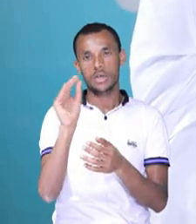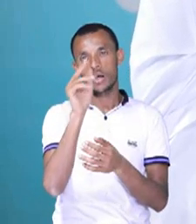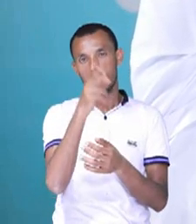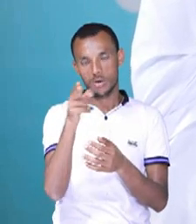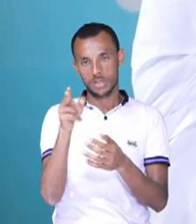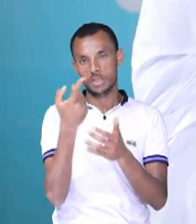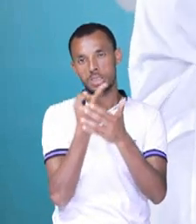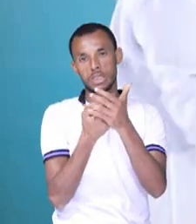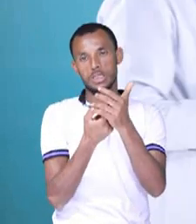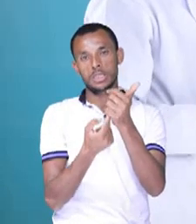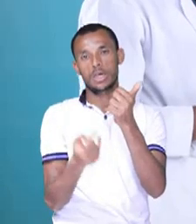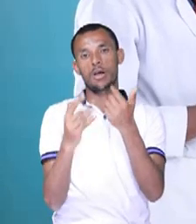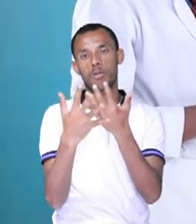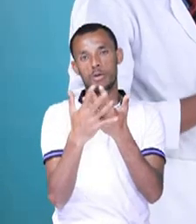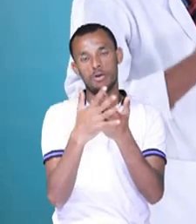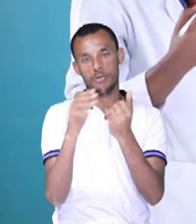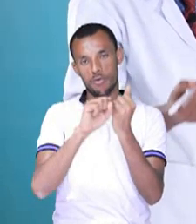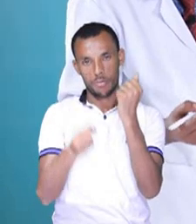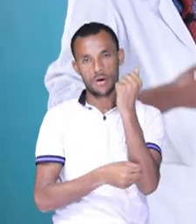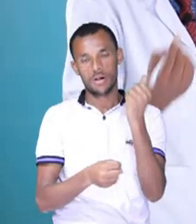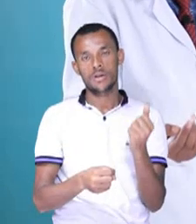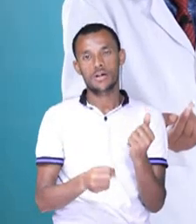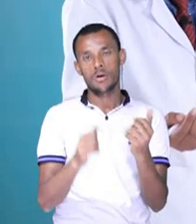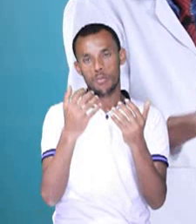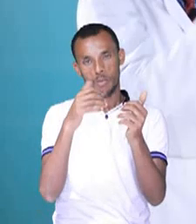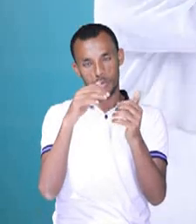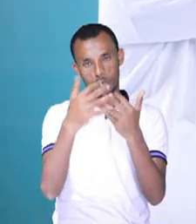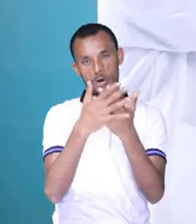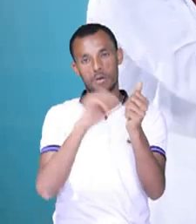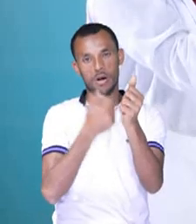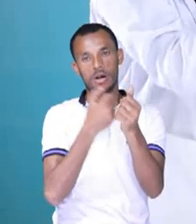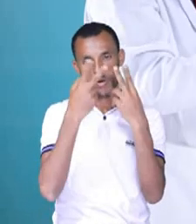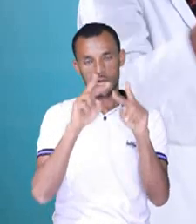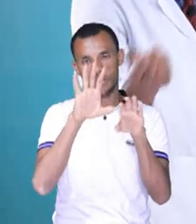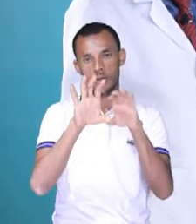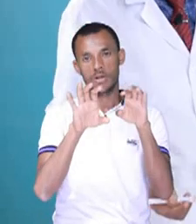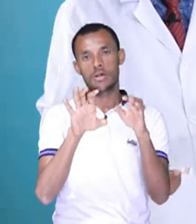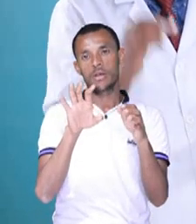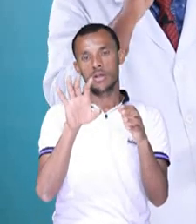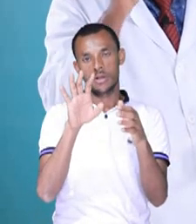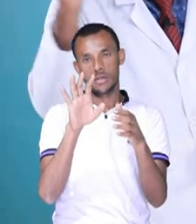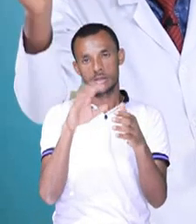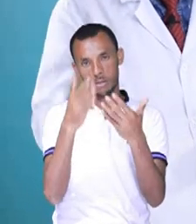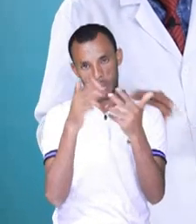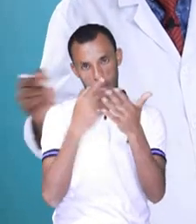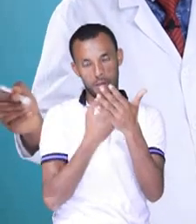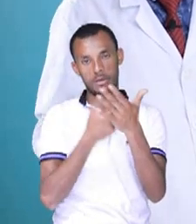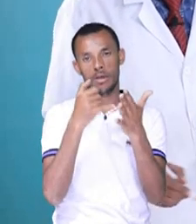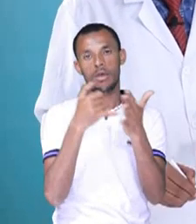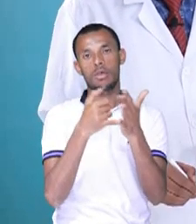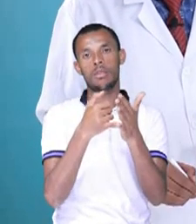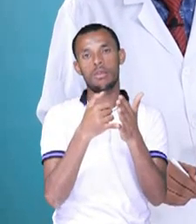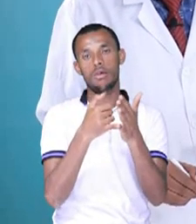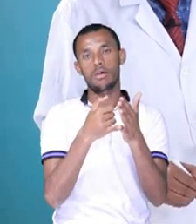hydrogen, single bond can be formed. Therefore, bond order determine is it single bond, double bond, or triple bond? Sometimes represented by dot,